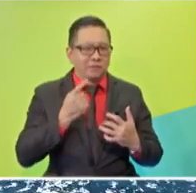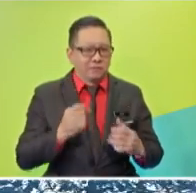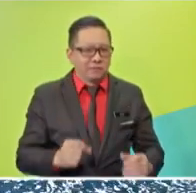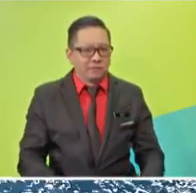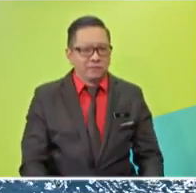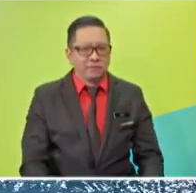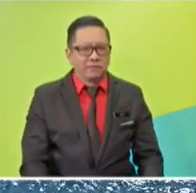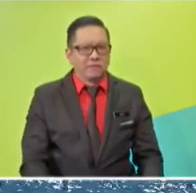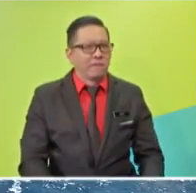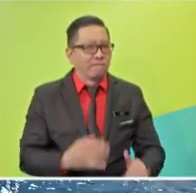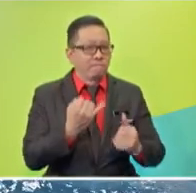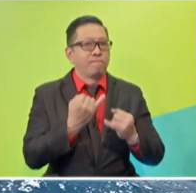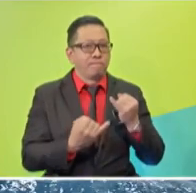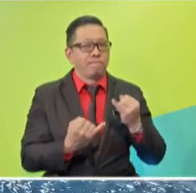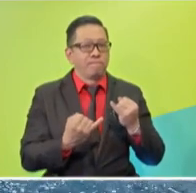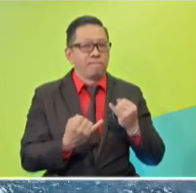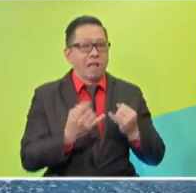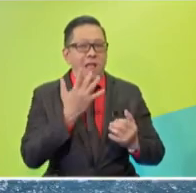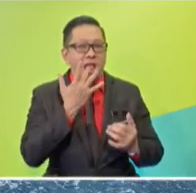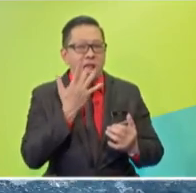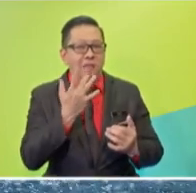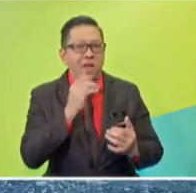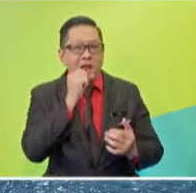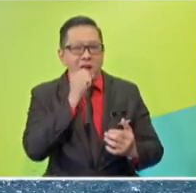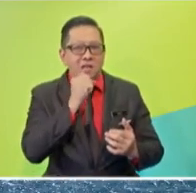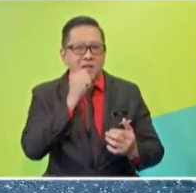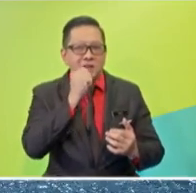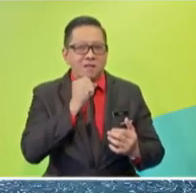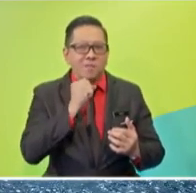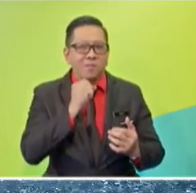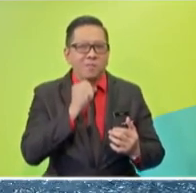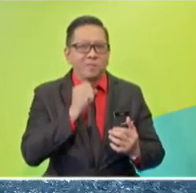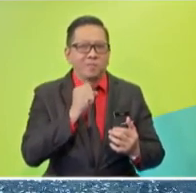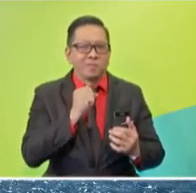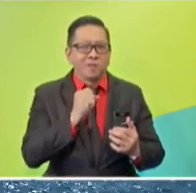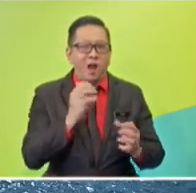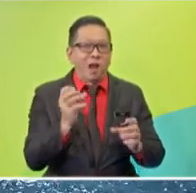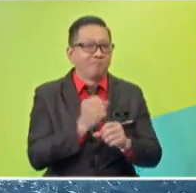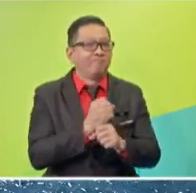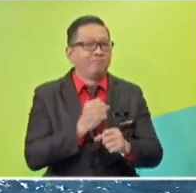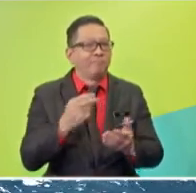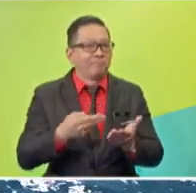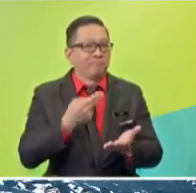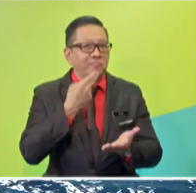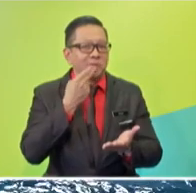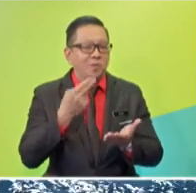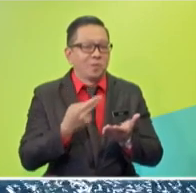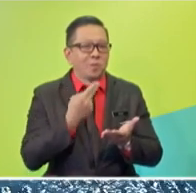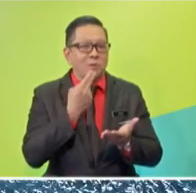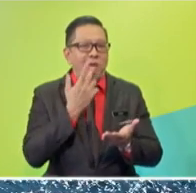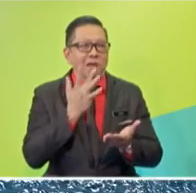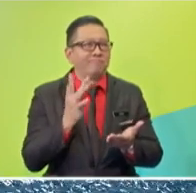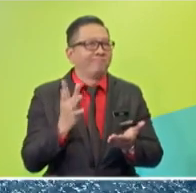hurts. Finally, you taste the ice cream. I use a gold spoon because it hasn't got